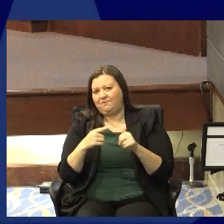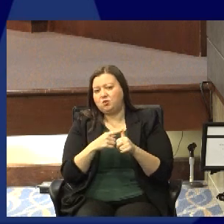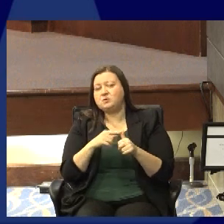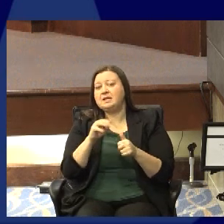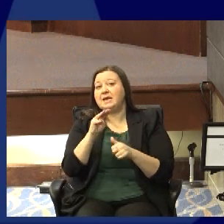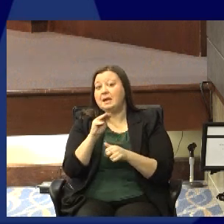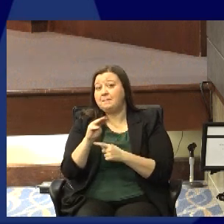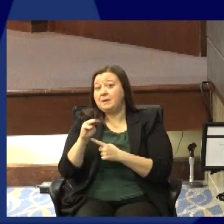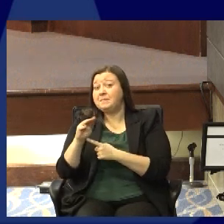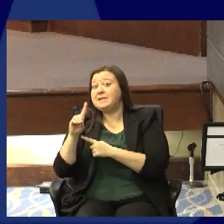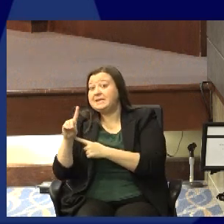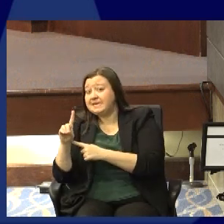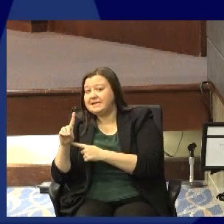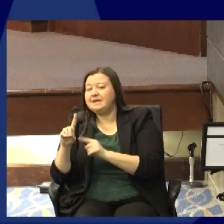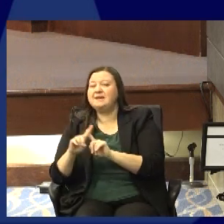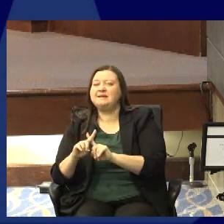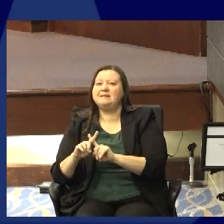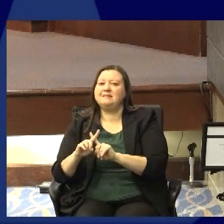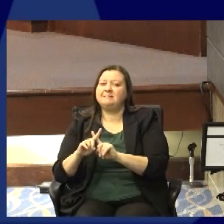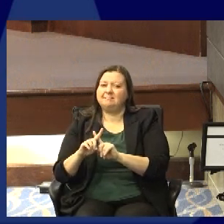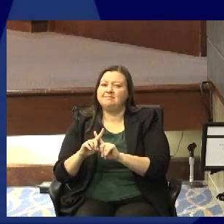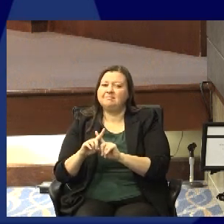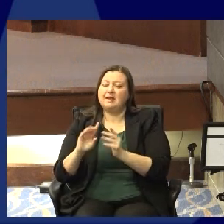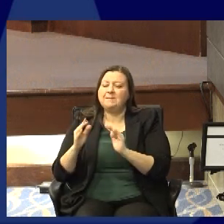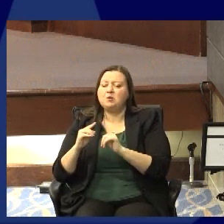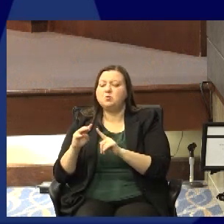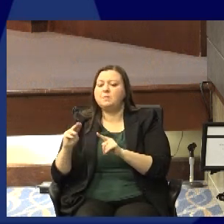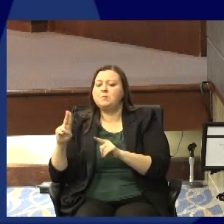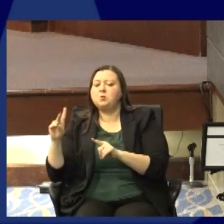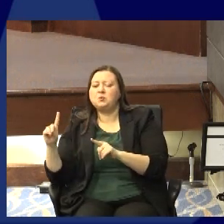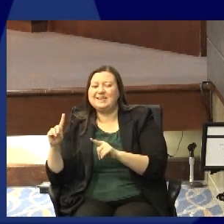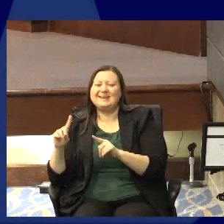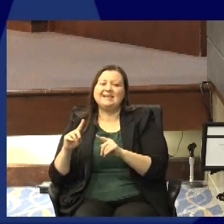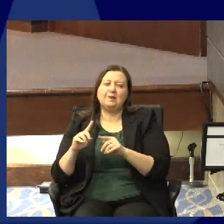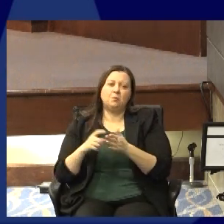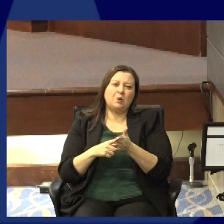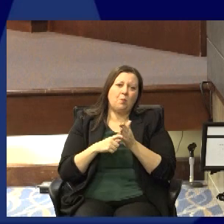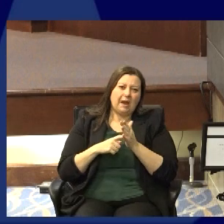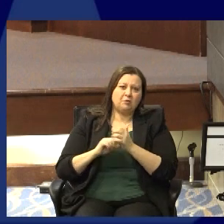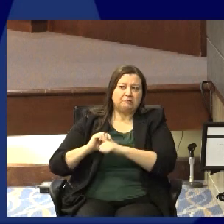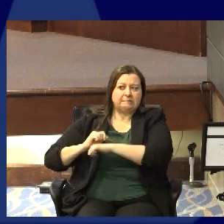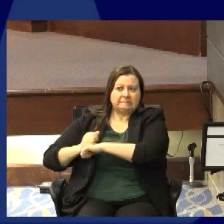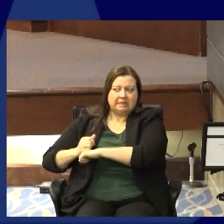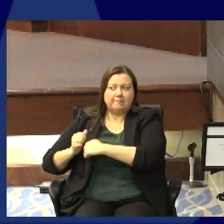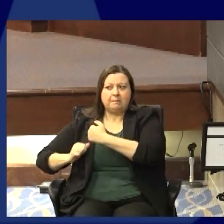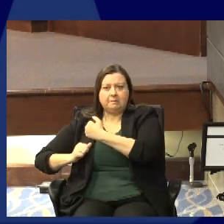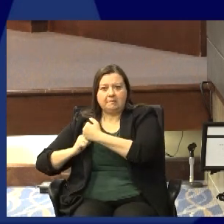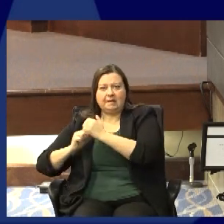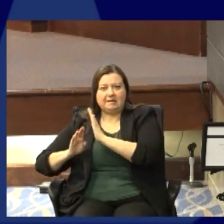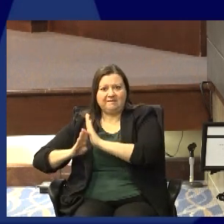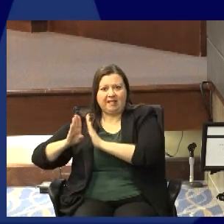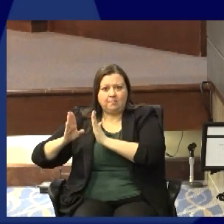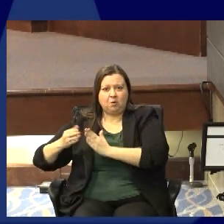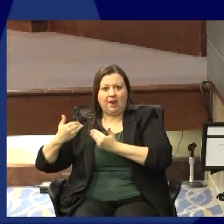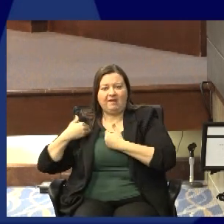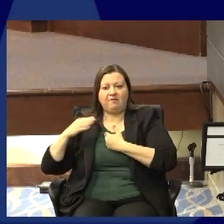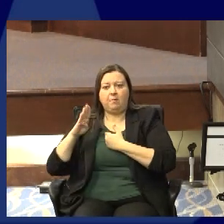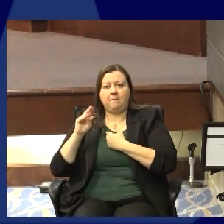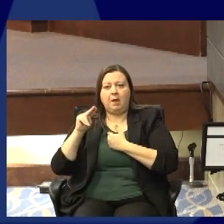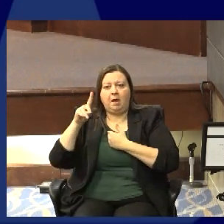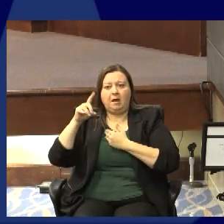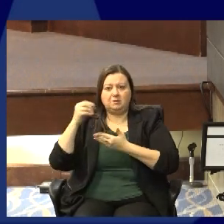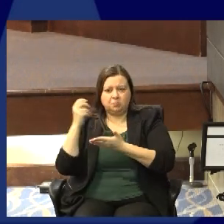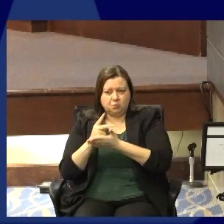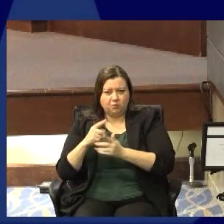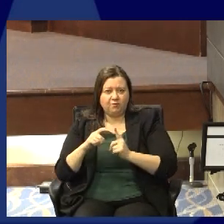MMD requires, the statute that creates this mechanism requires that the developer have their bonds approved by the